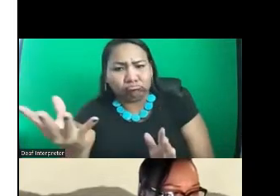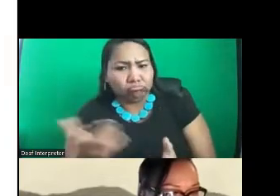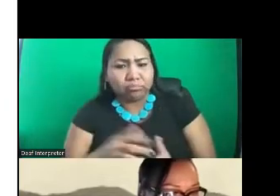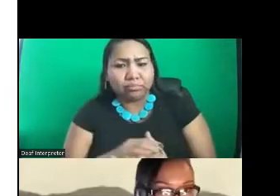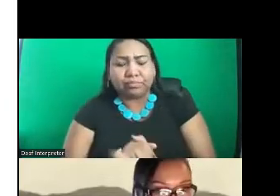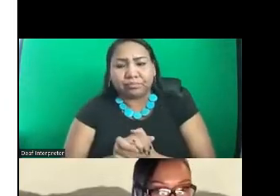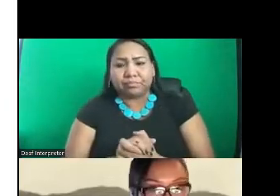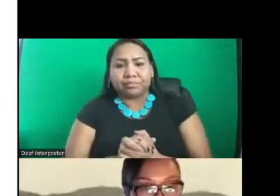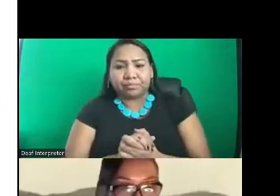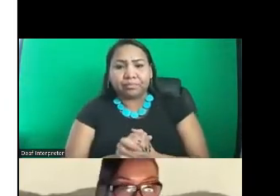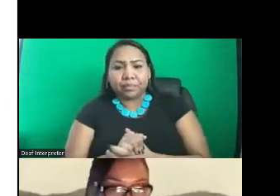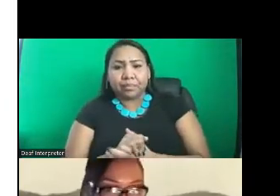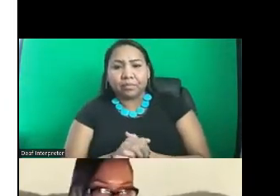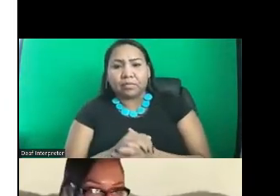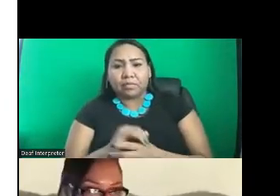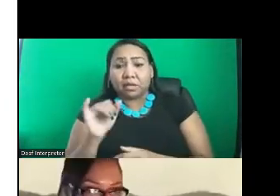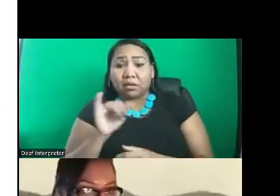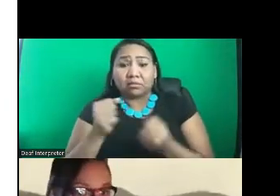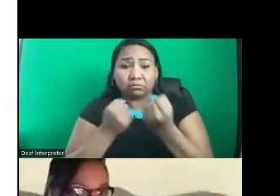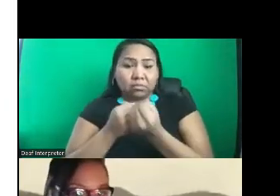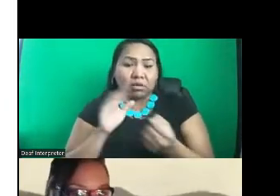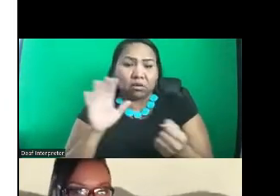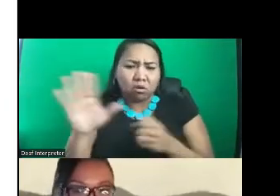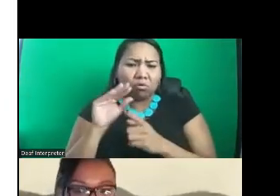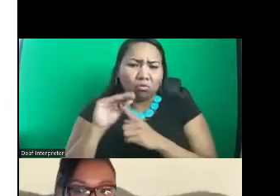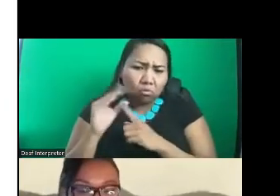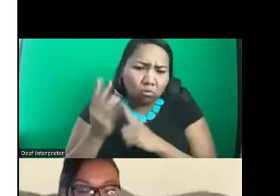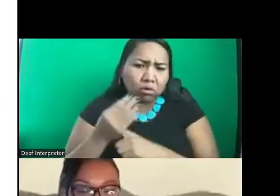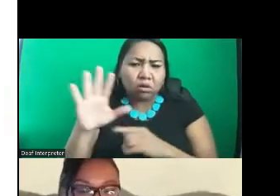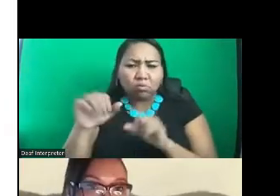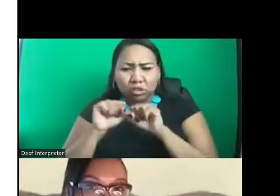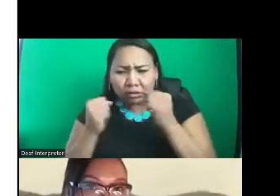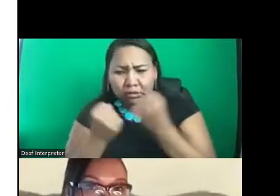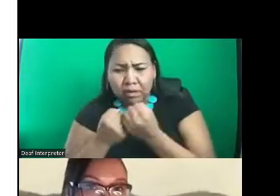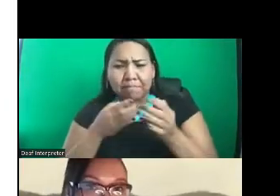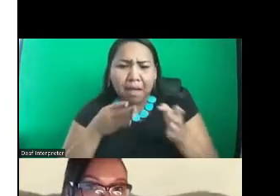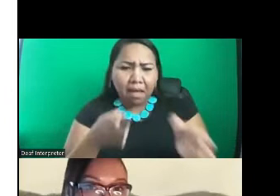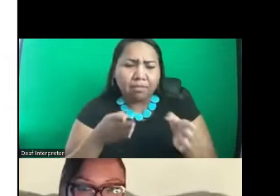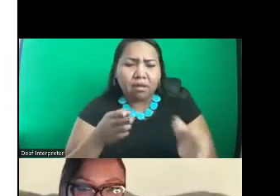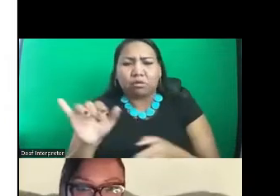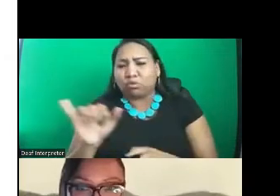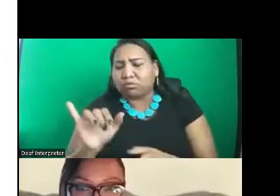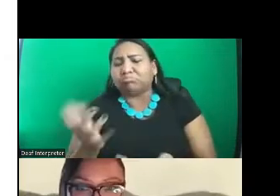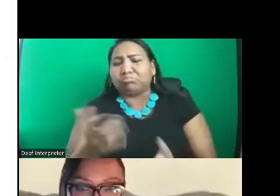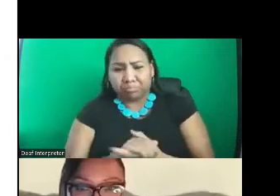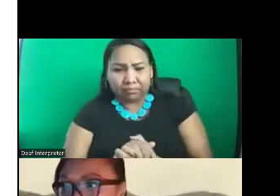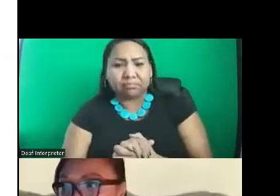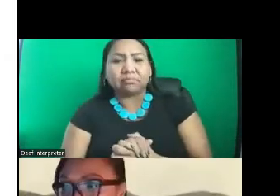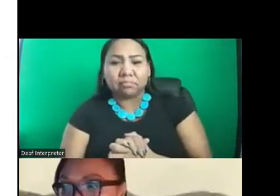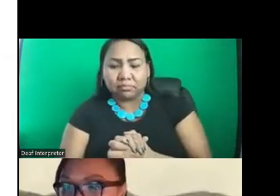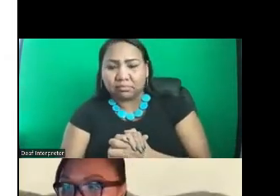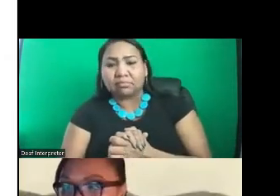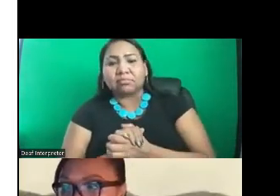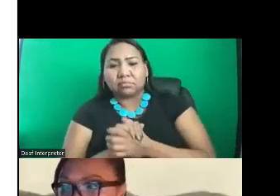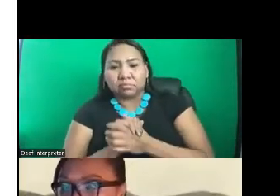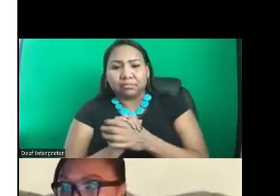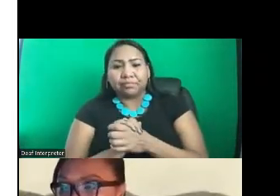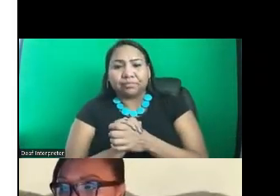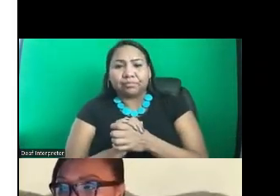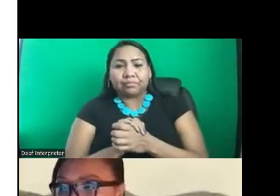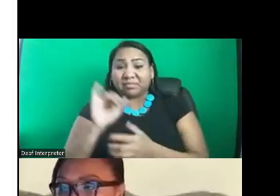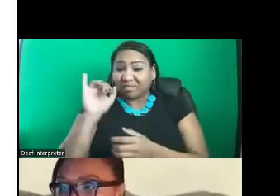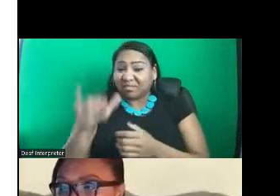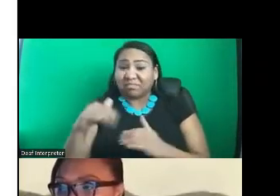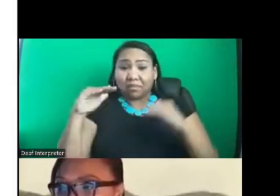with cultural and social ways as well. So this depicts the balanced way of living that